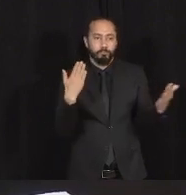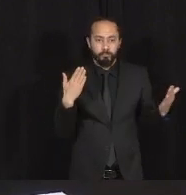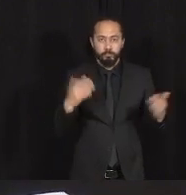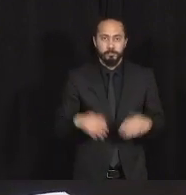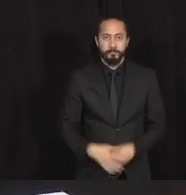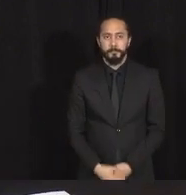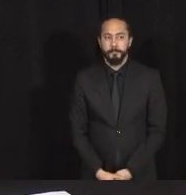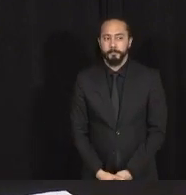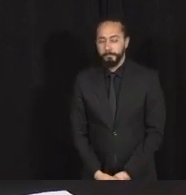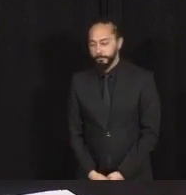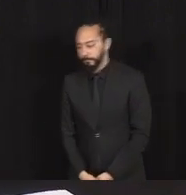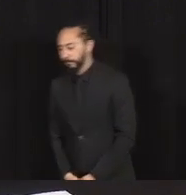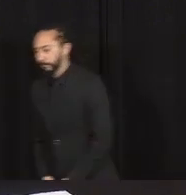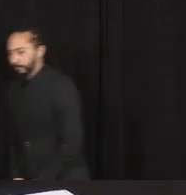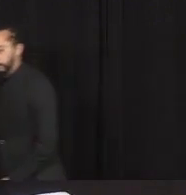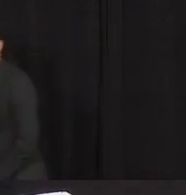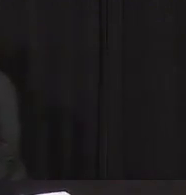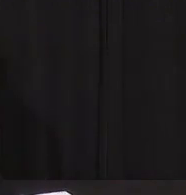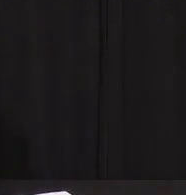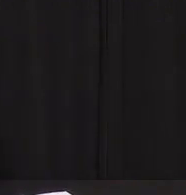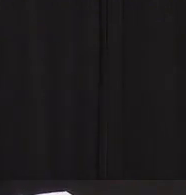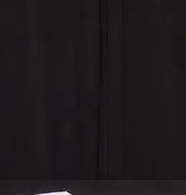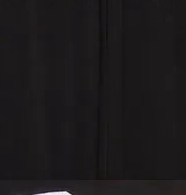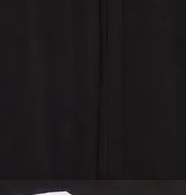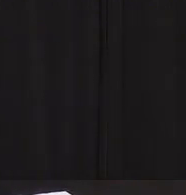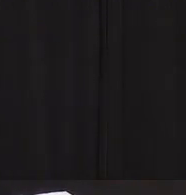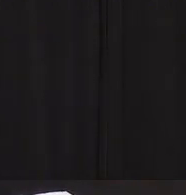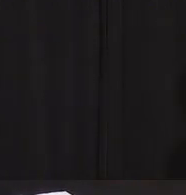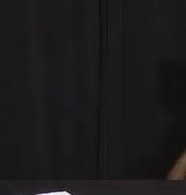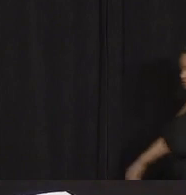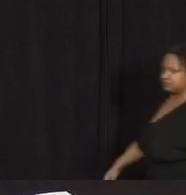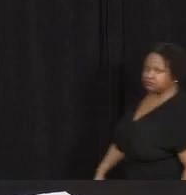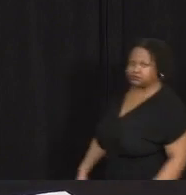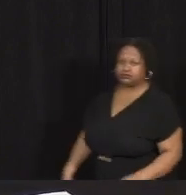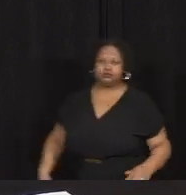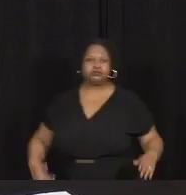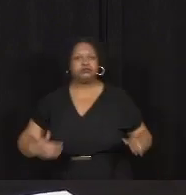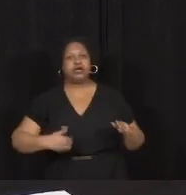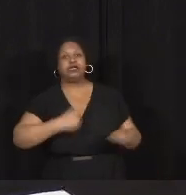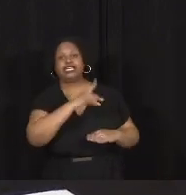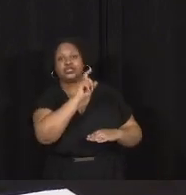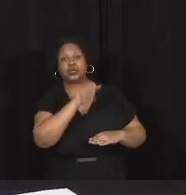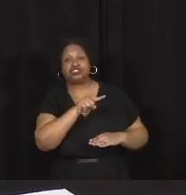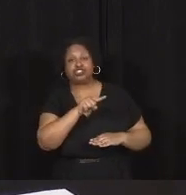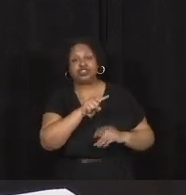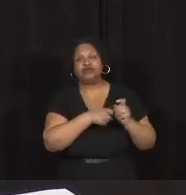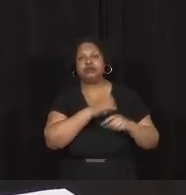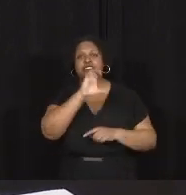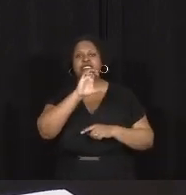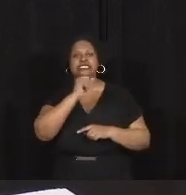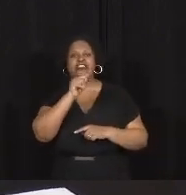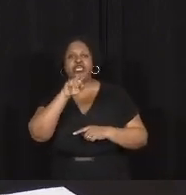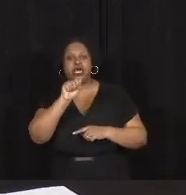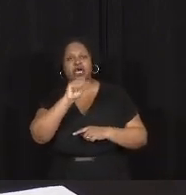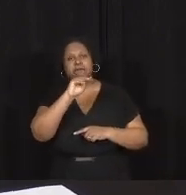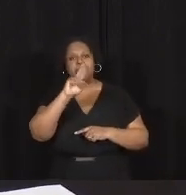to the next caller. Your next question comes from Cynthia Mulligan with City TV. Please go